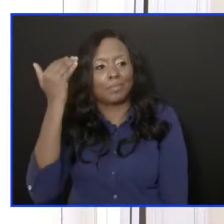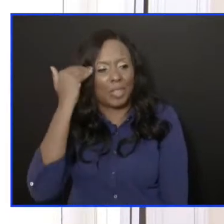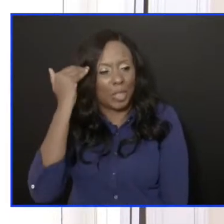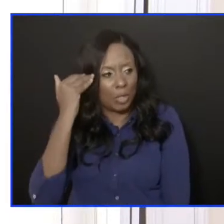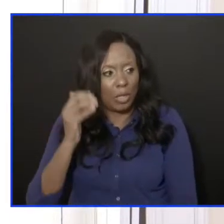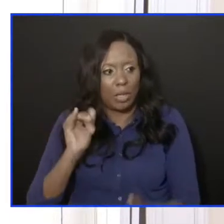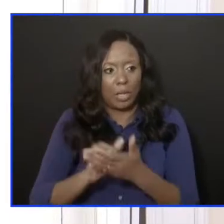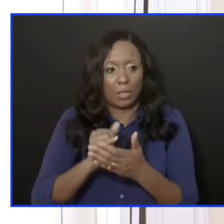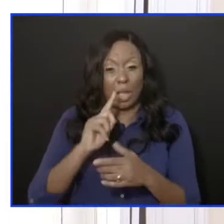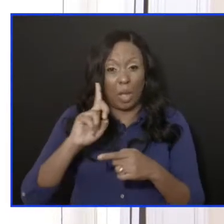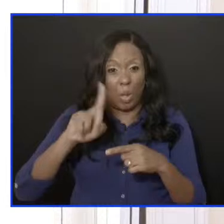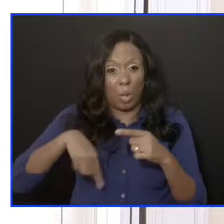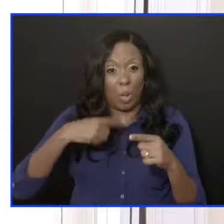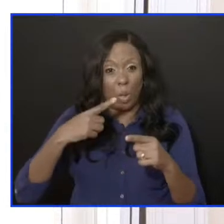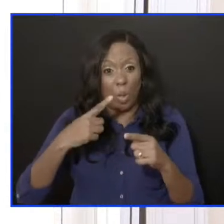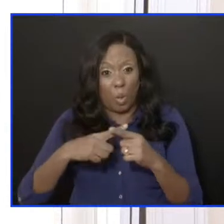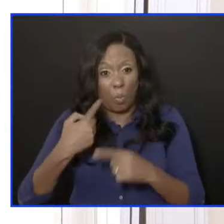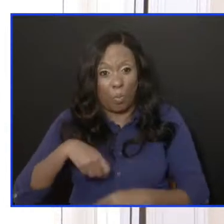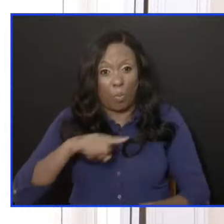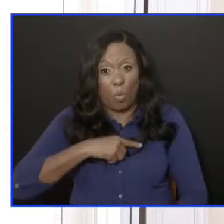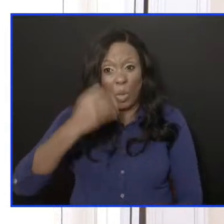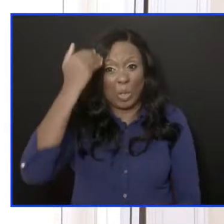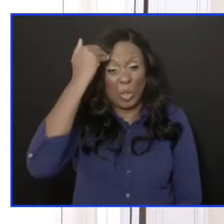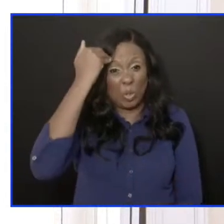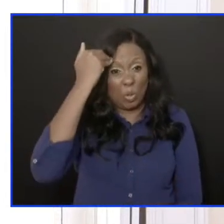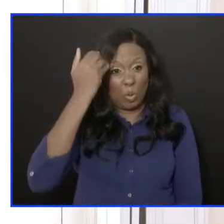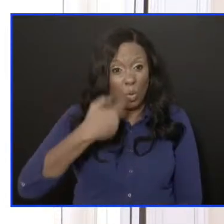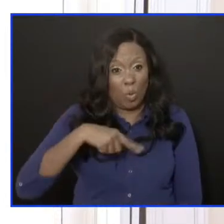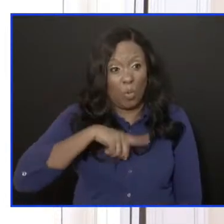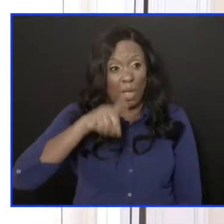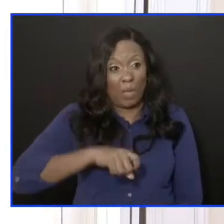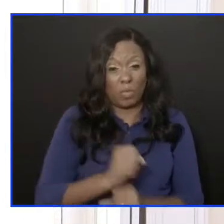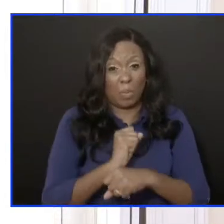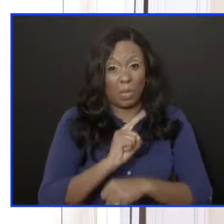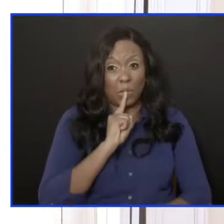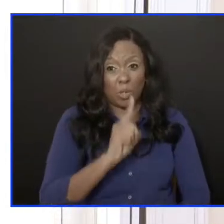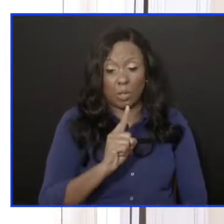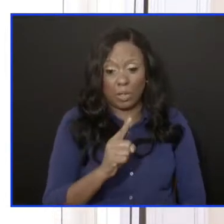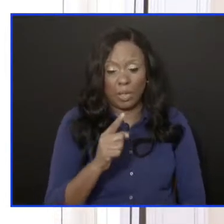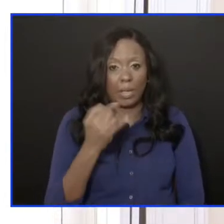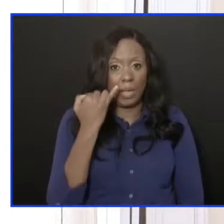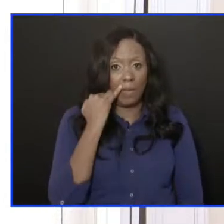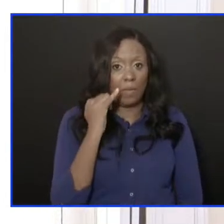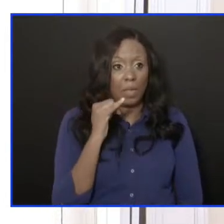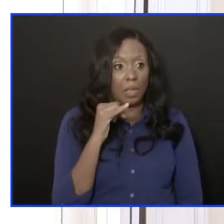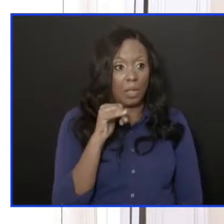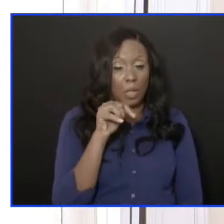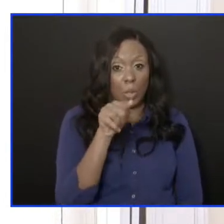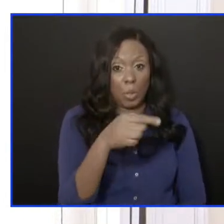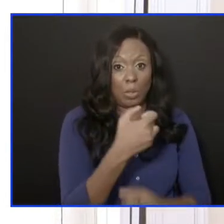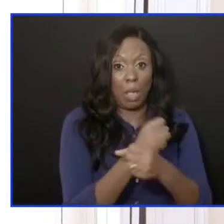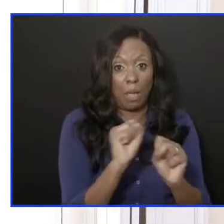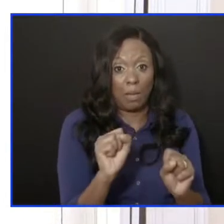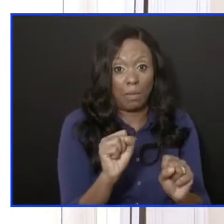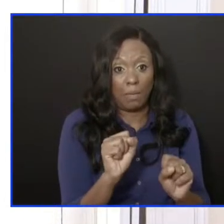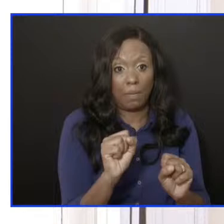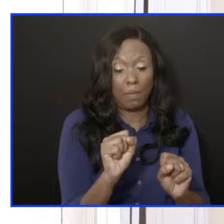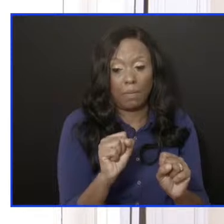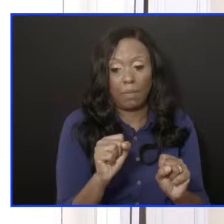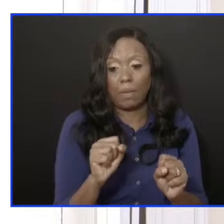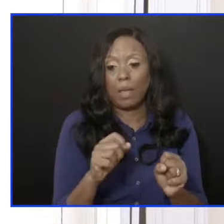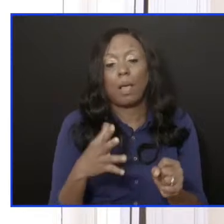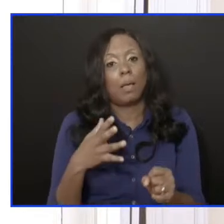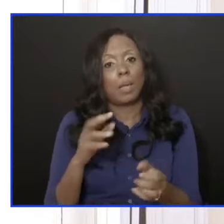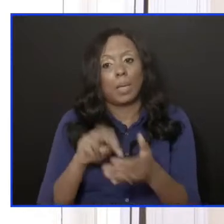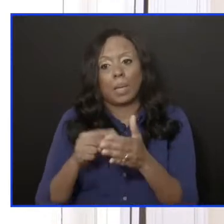kill old cow, we will make sure that we keep each of us out of it by ensuring that we do the regular surveillance that